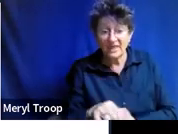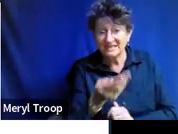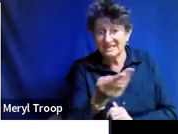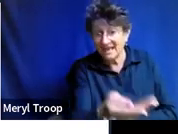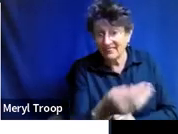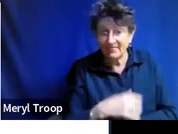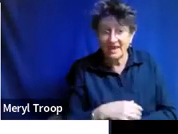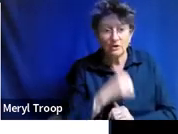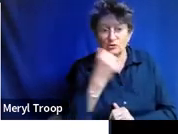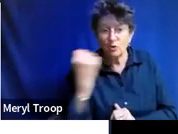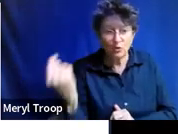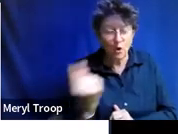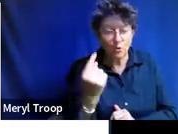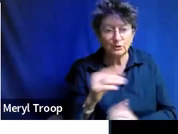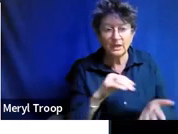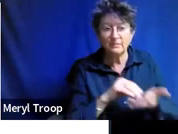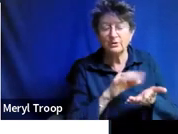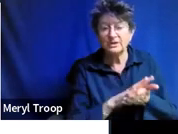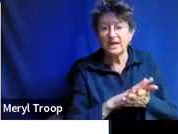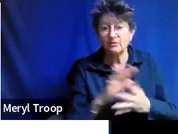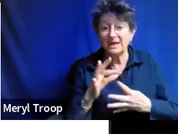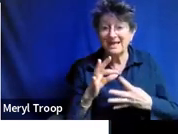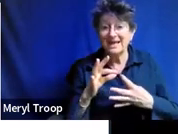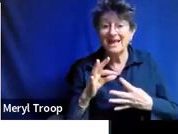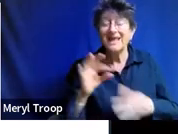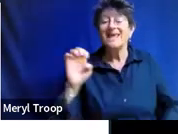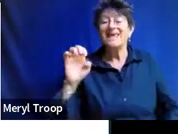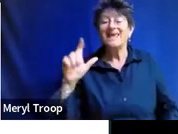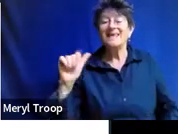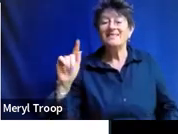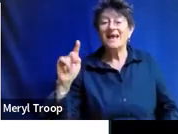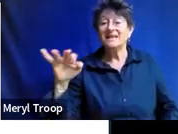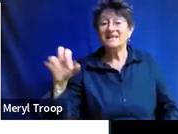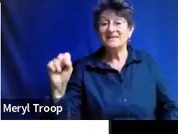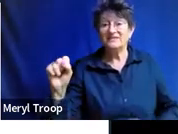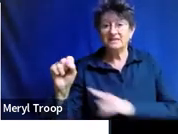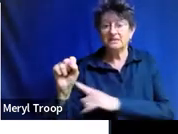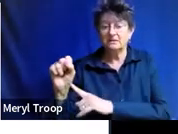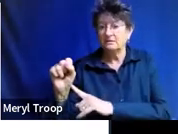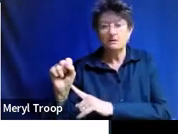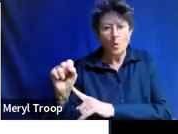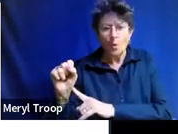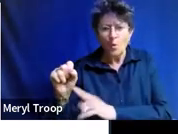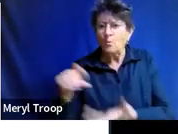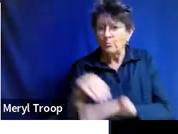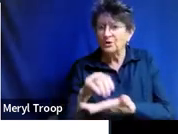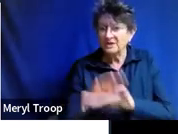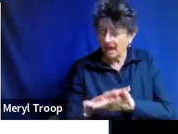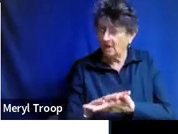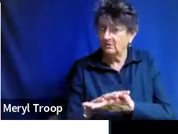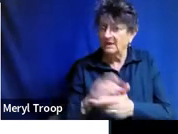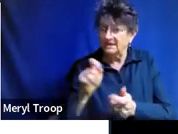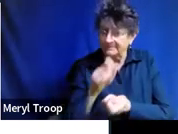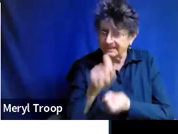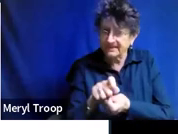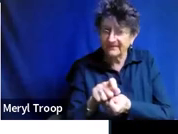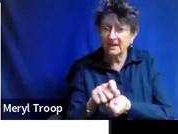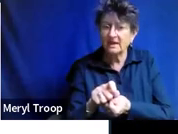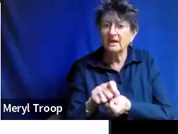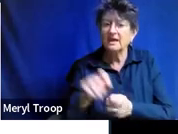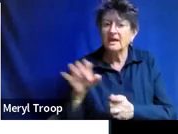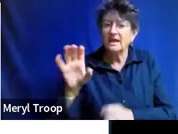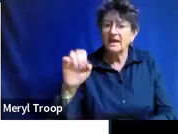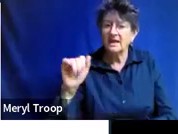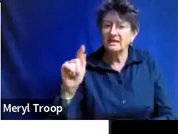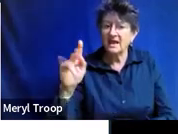put electives, put the specific electives. They can change every year. You're going to update the IEP and transition